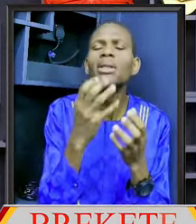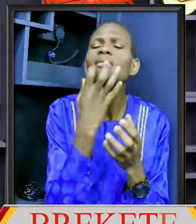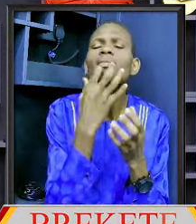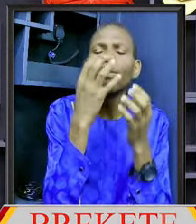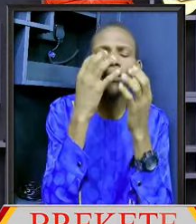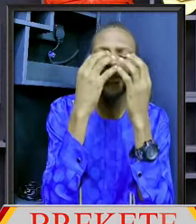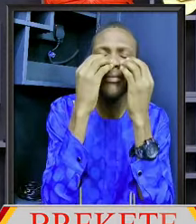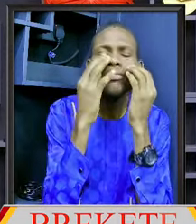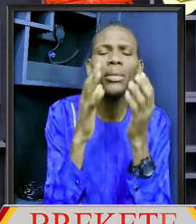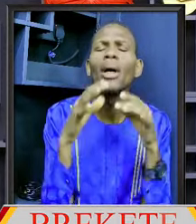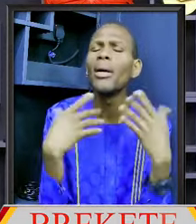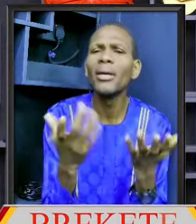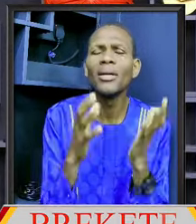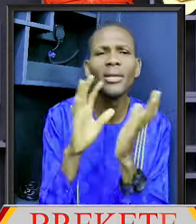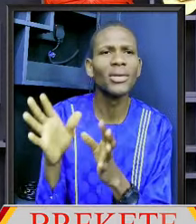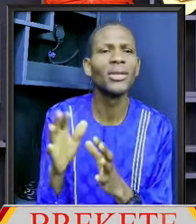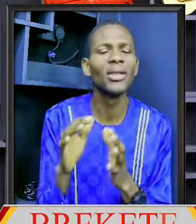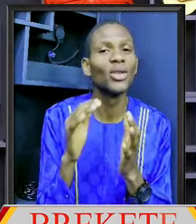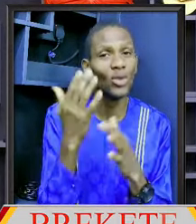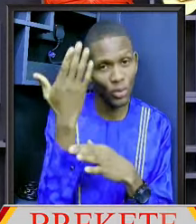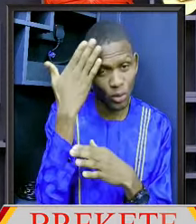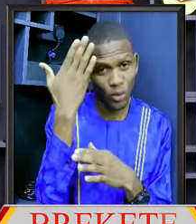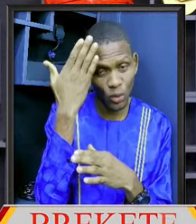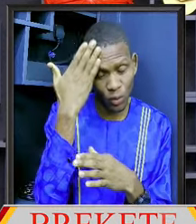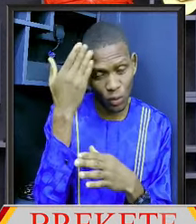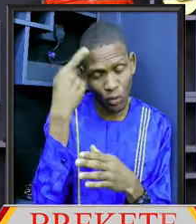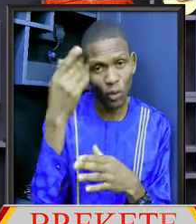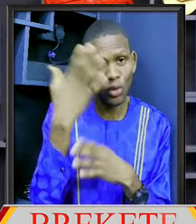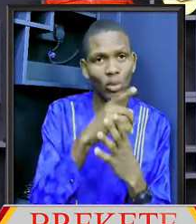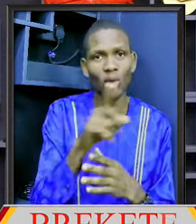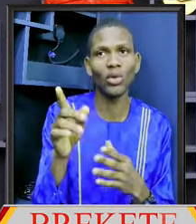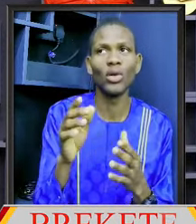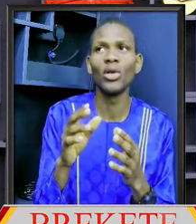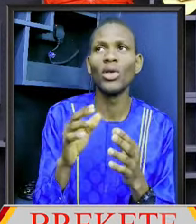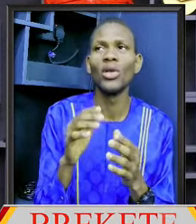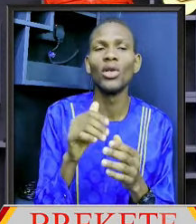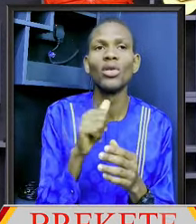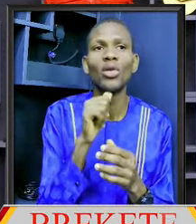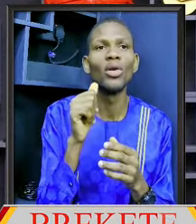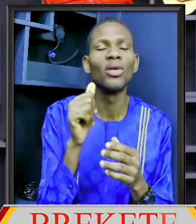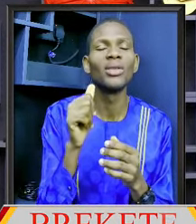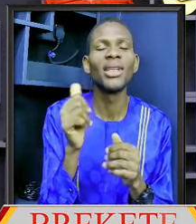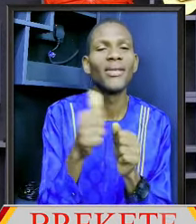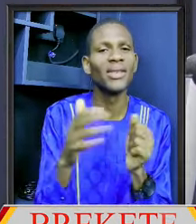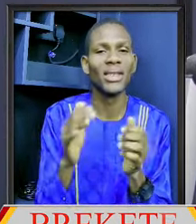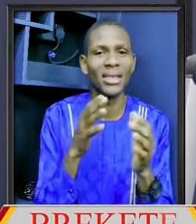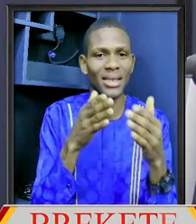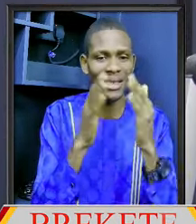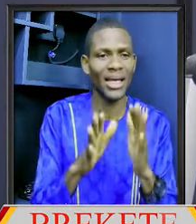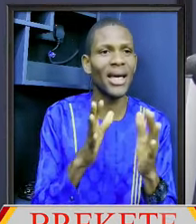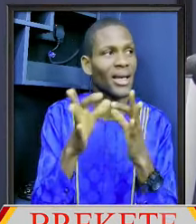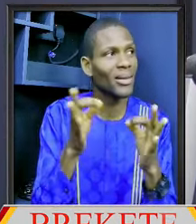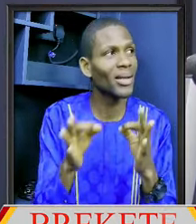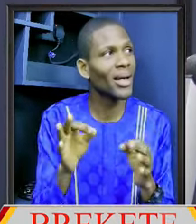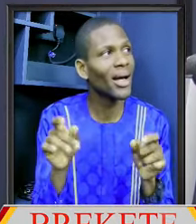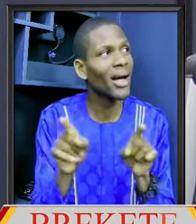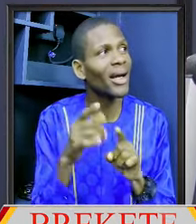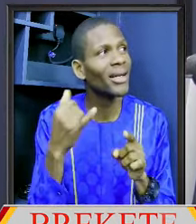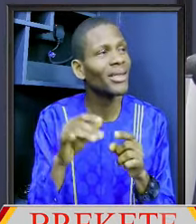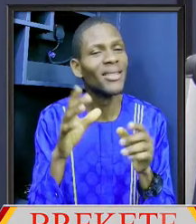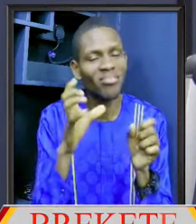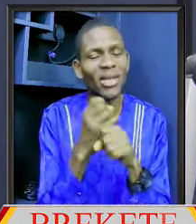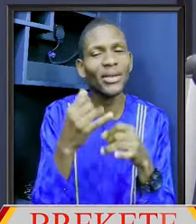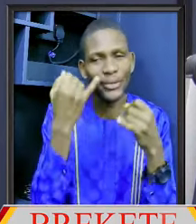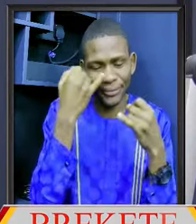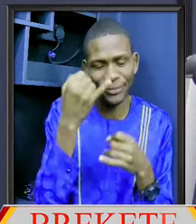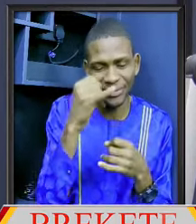Now, for those of you now, we know, no, you know, not be everything leader they explain. But as they take and joke, so make